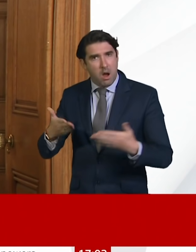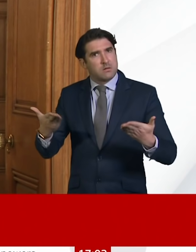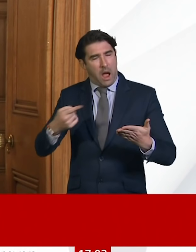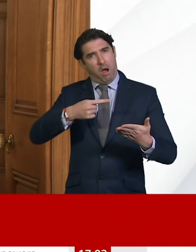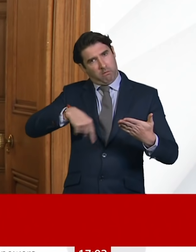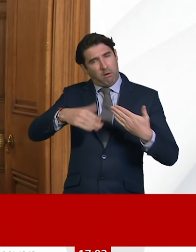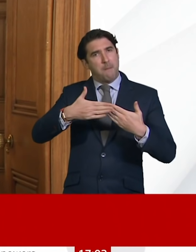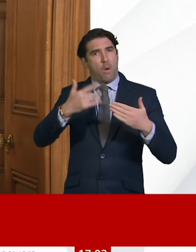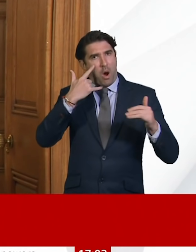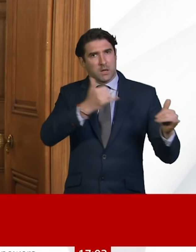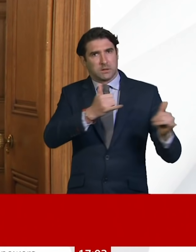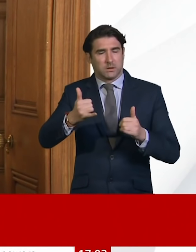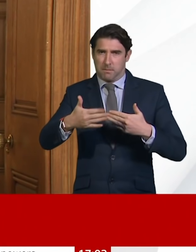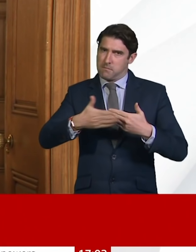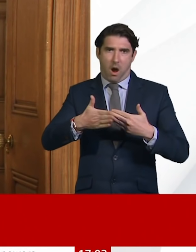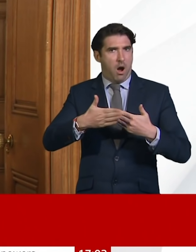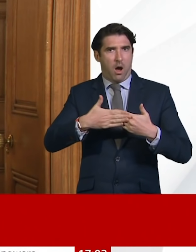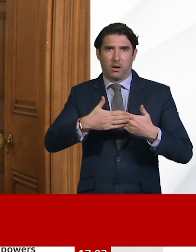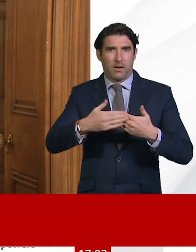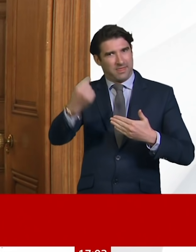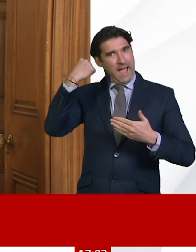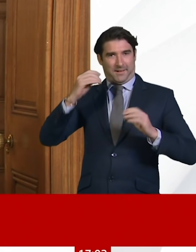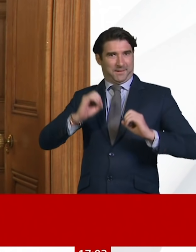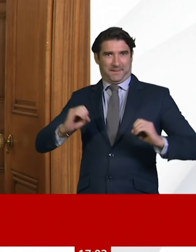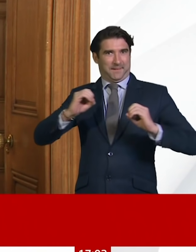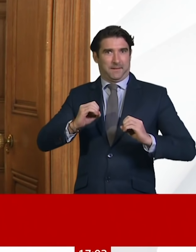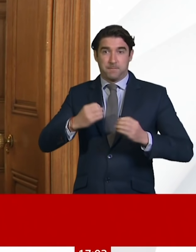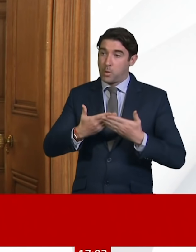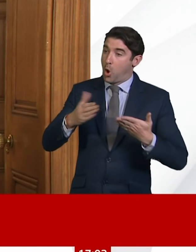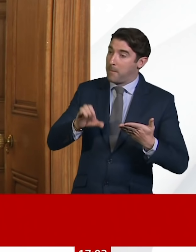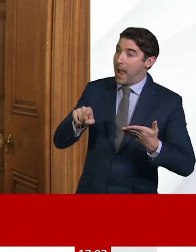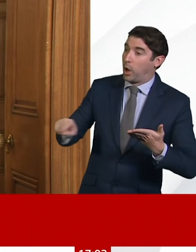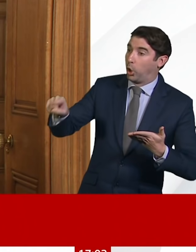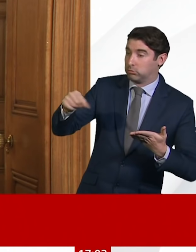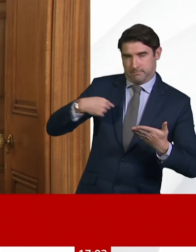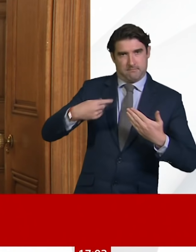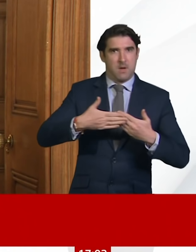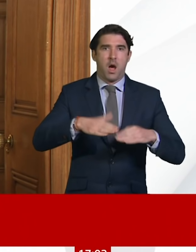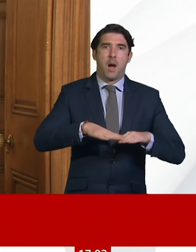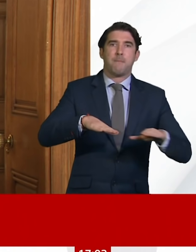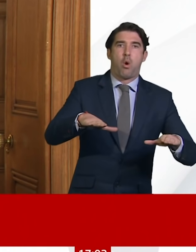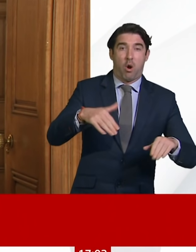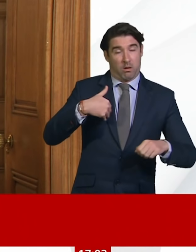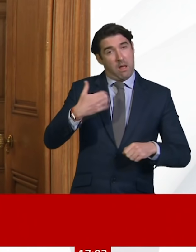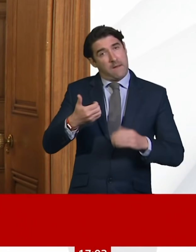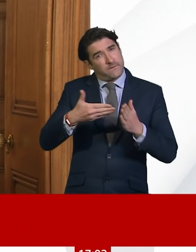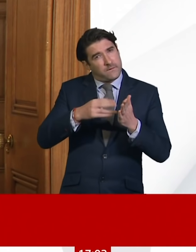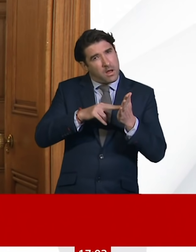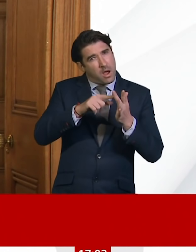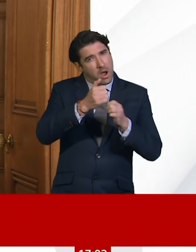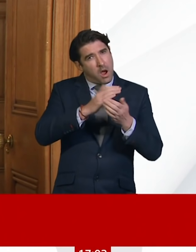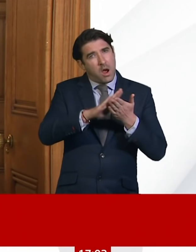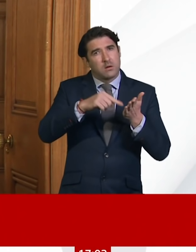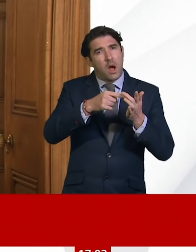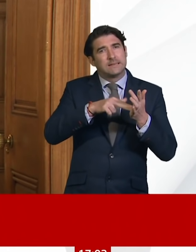over 2,000 beds that could be available across seven Nightingale hospitals, and we will be able to